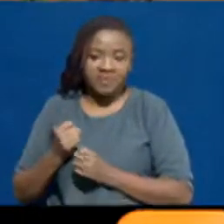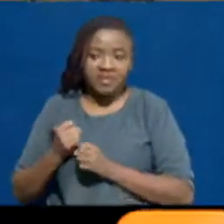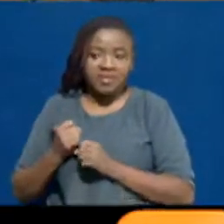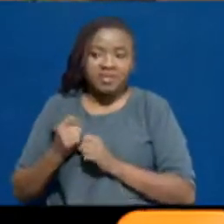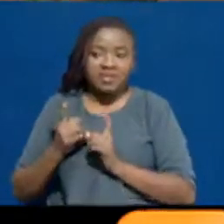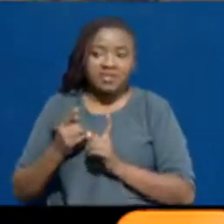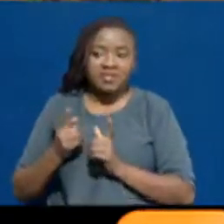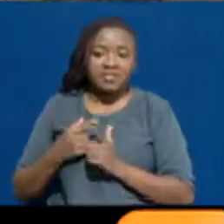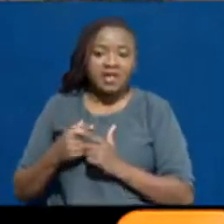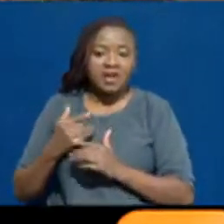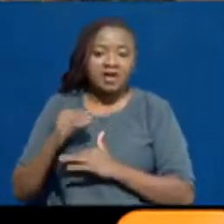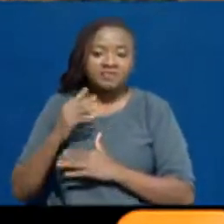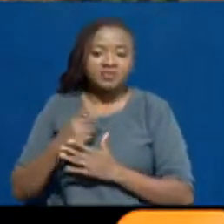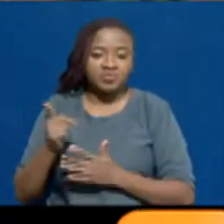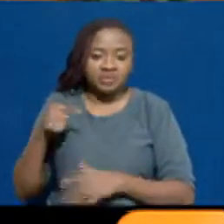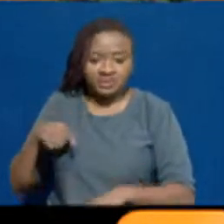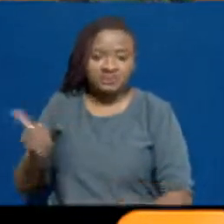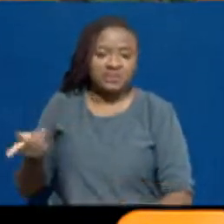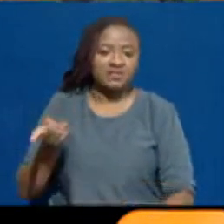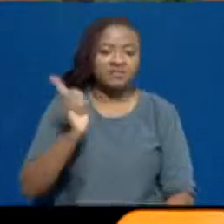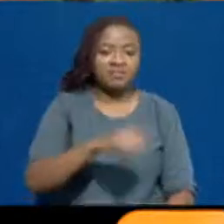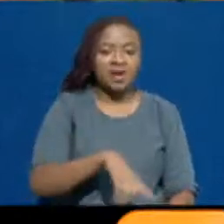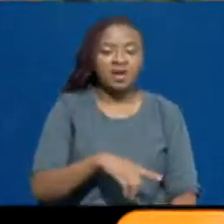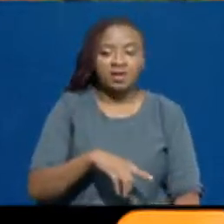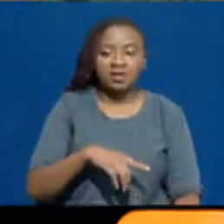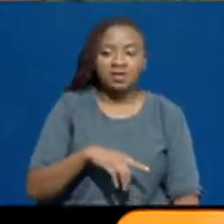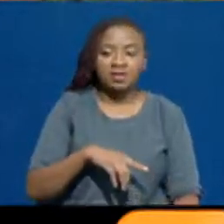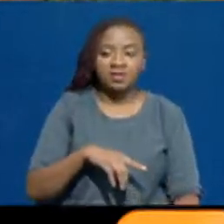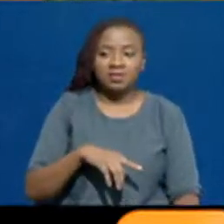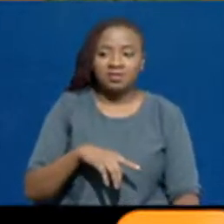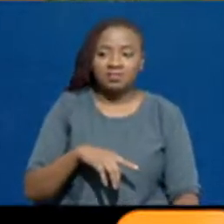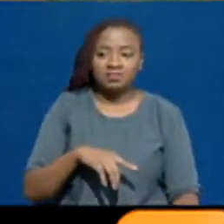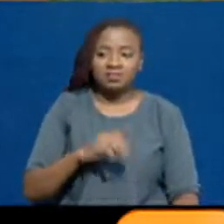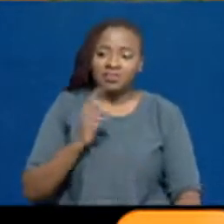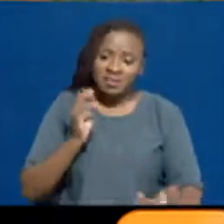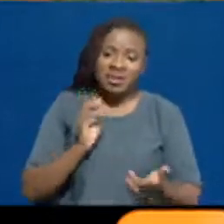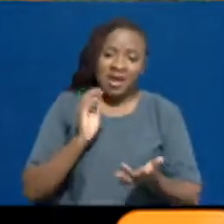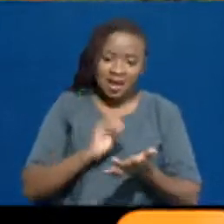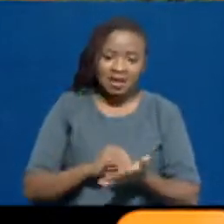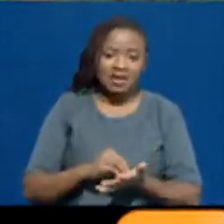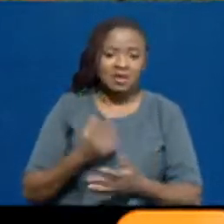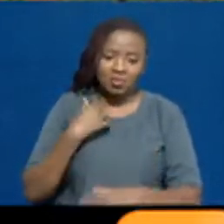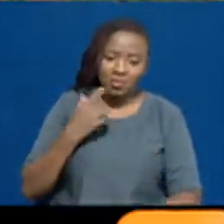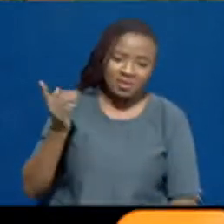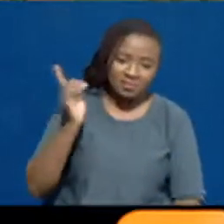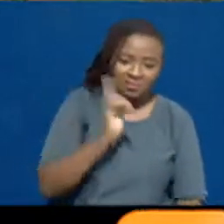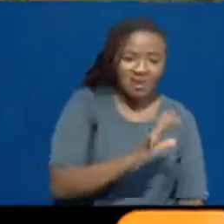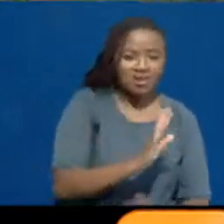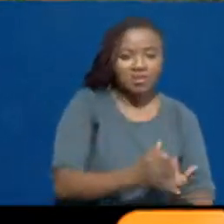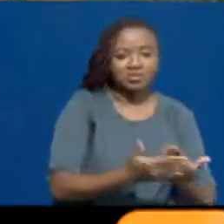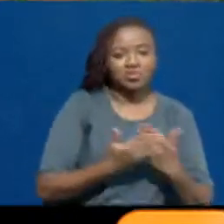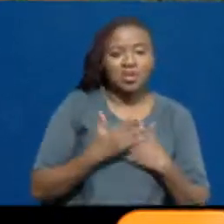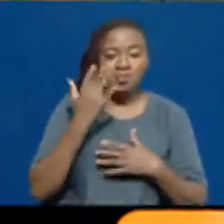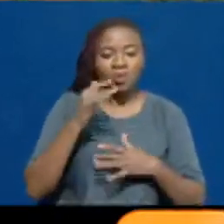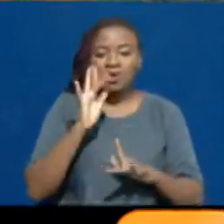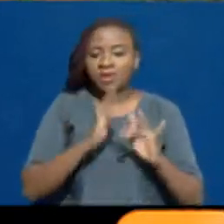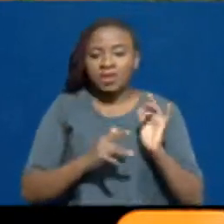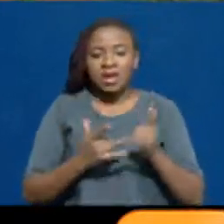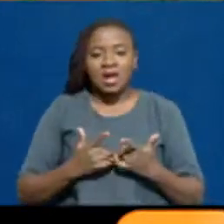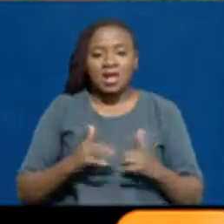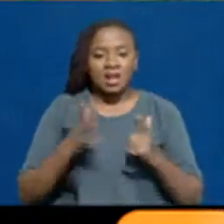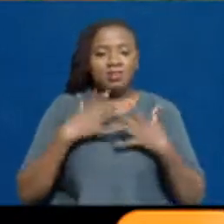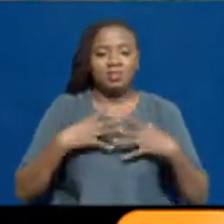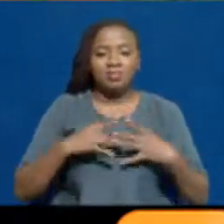somehow made their way back to the farms, and we've had to really go back for them, because we can't allow to lose